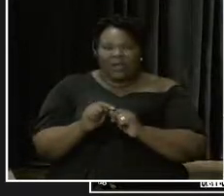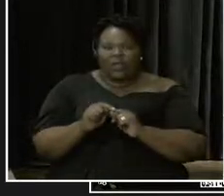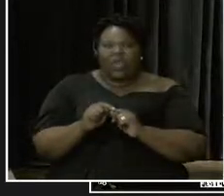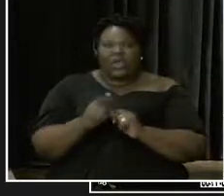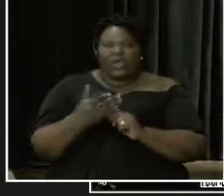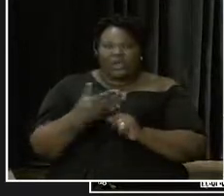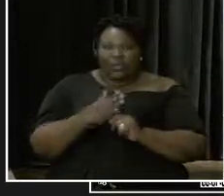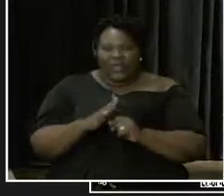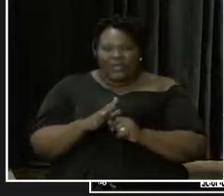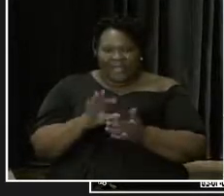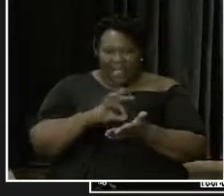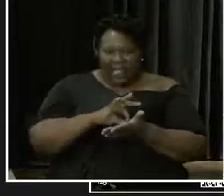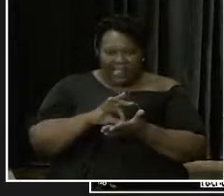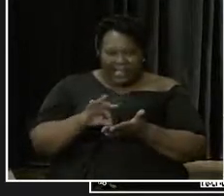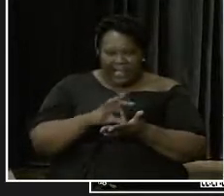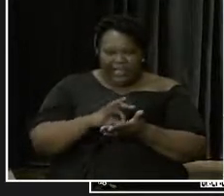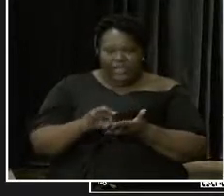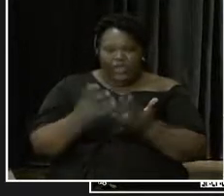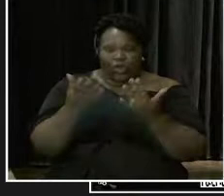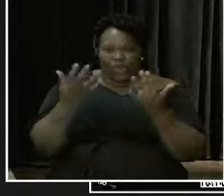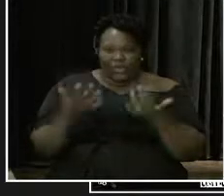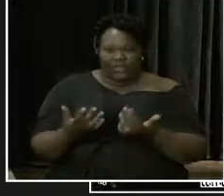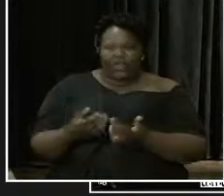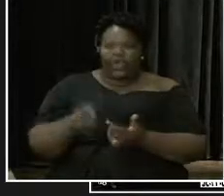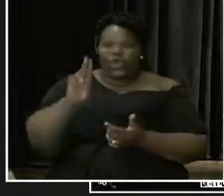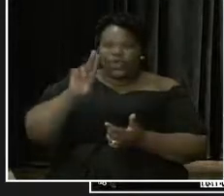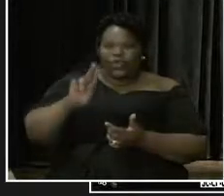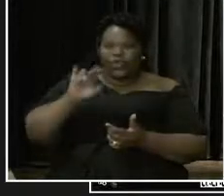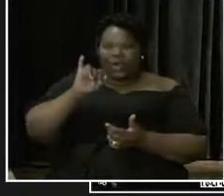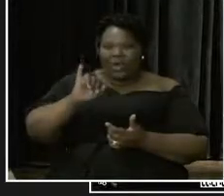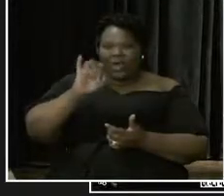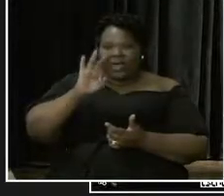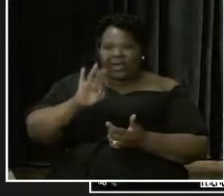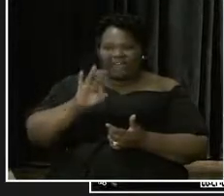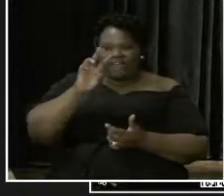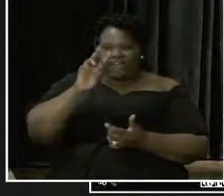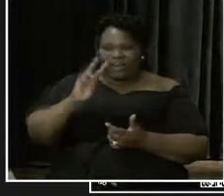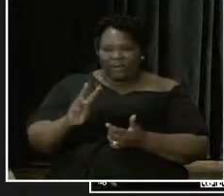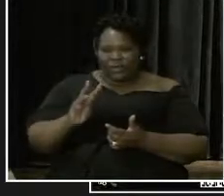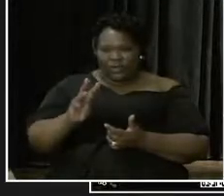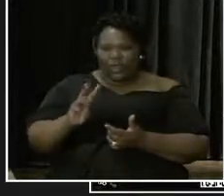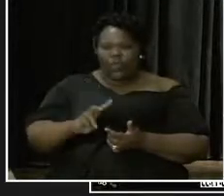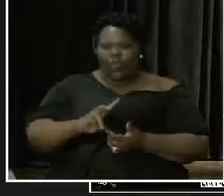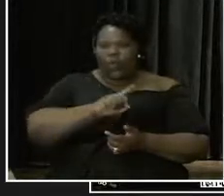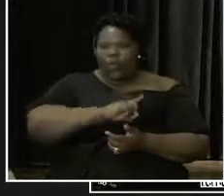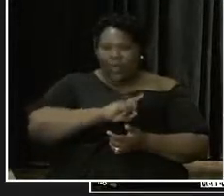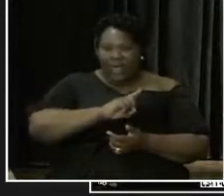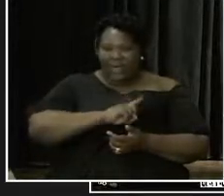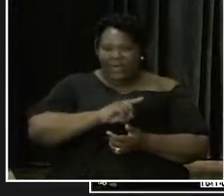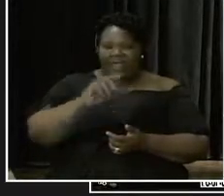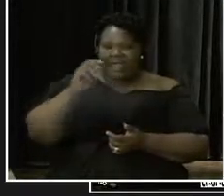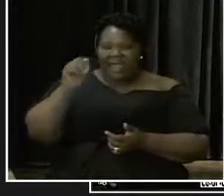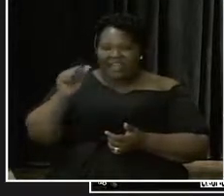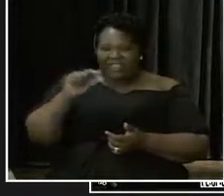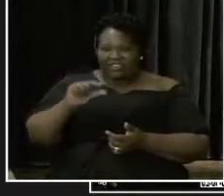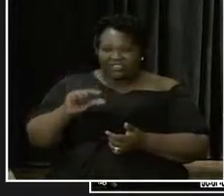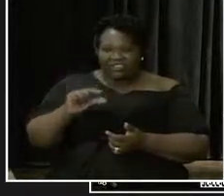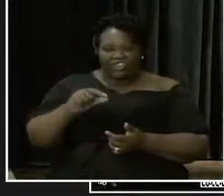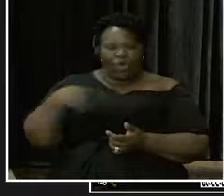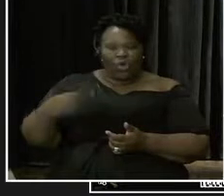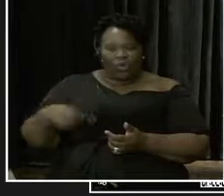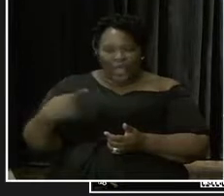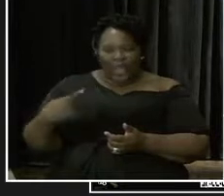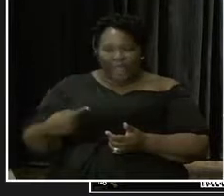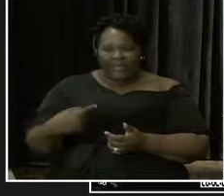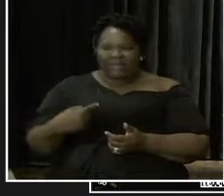audit of UIFW, because it's one of the areas that AG always cited